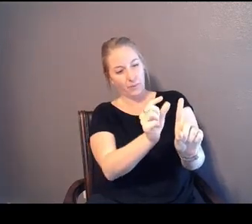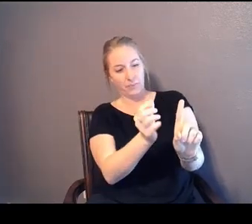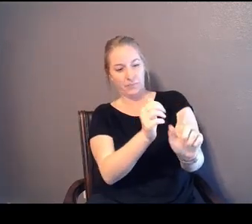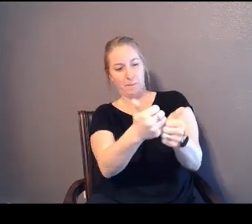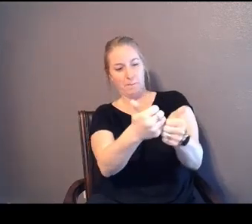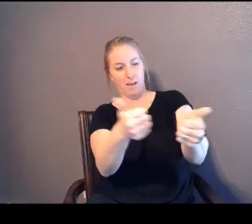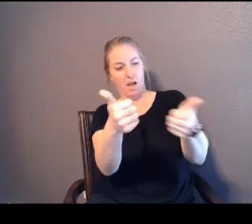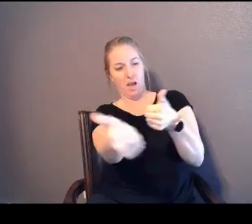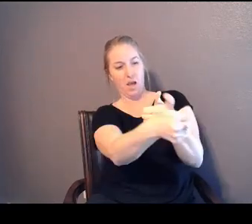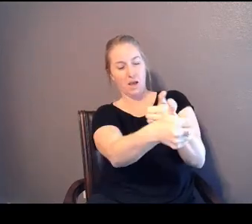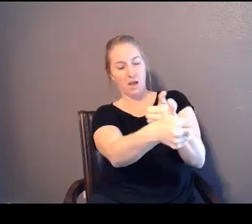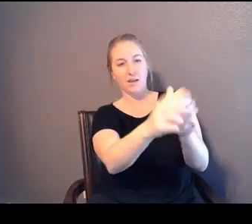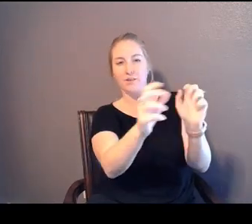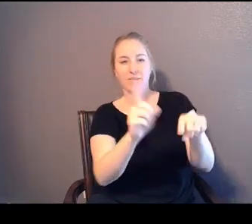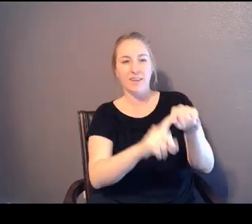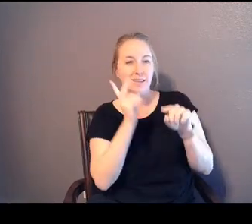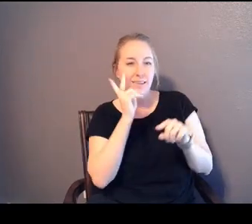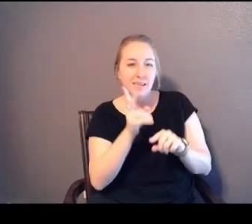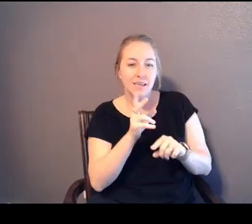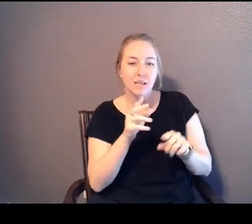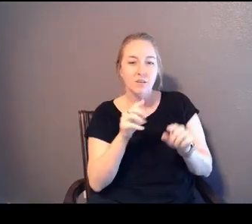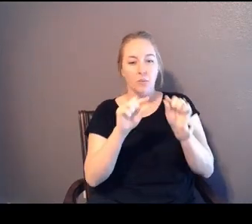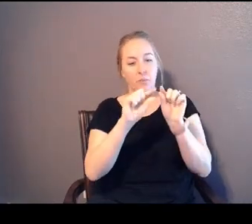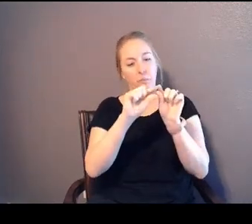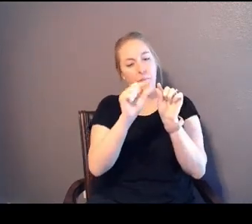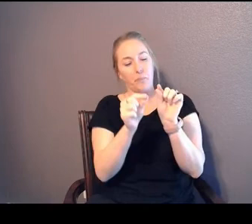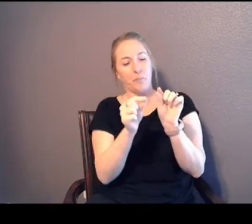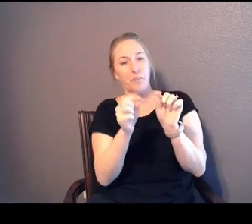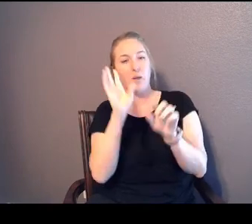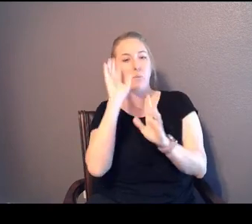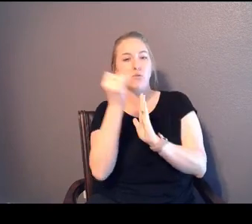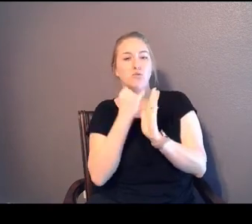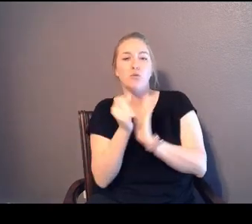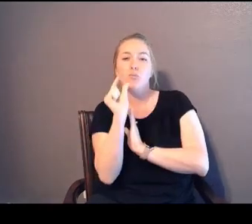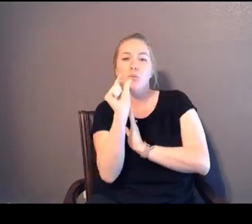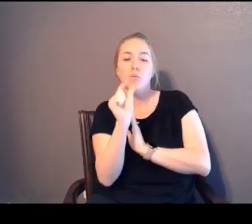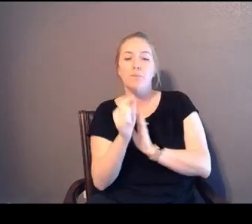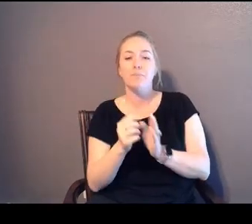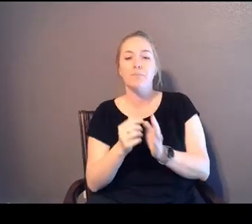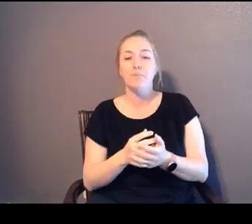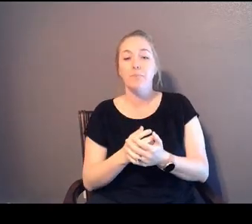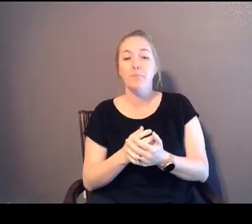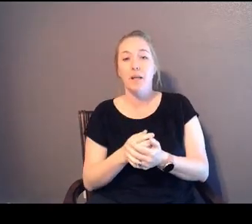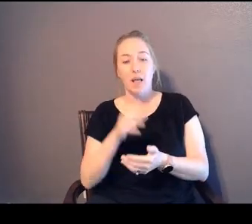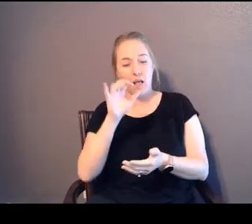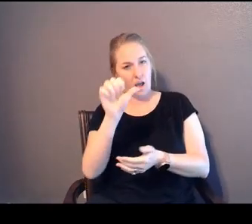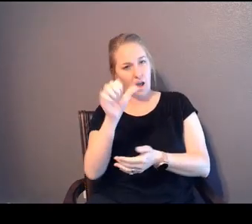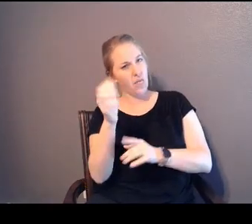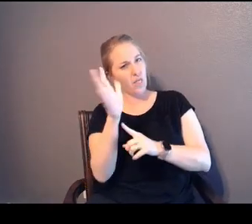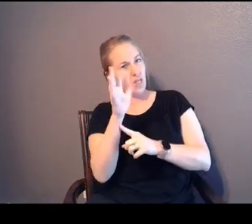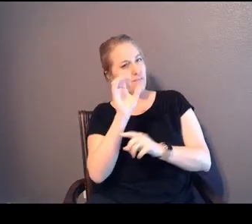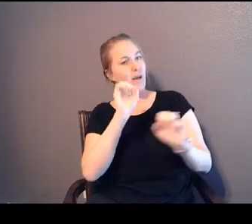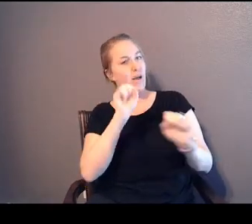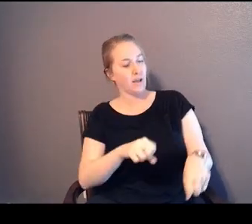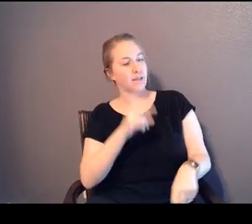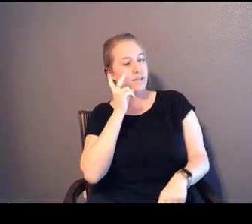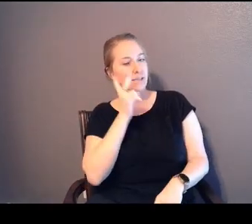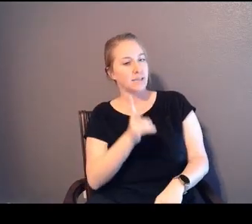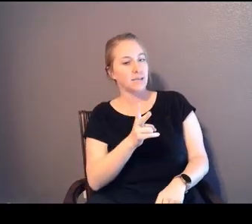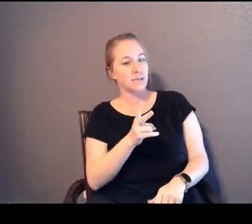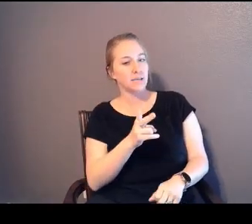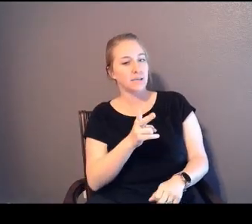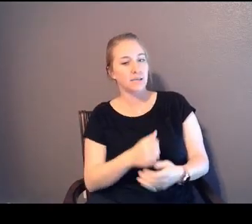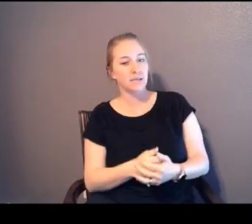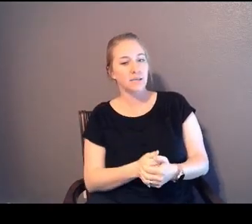just going to draw that shape. Okay. Now this one I do see. So I say that's about there. That's an oval to